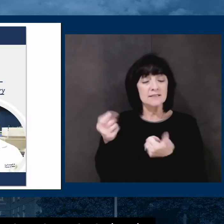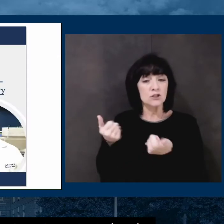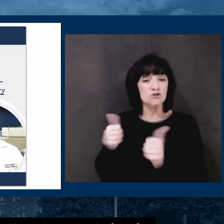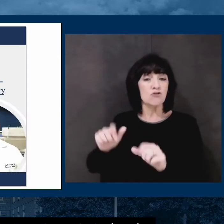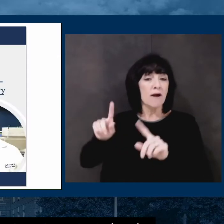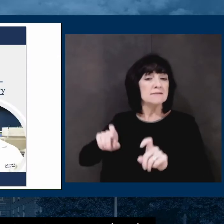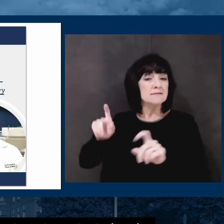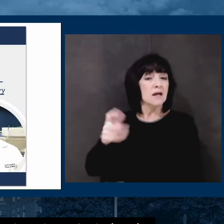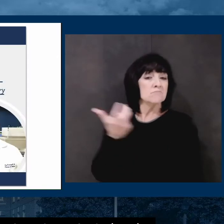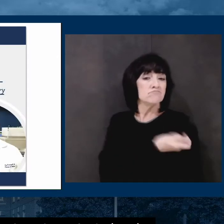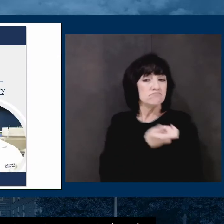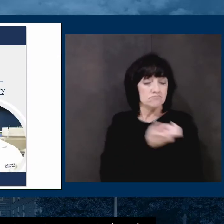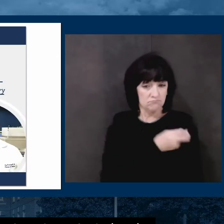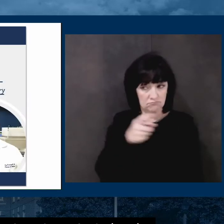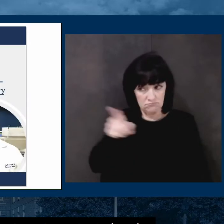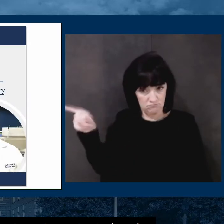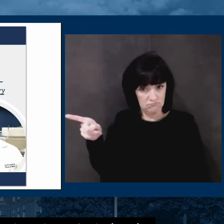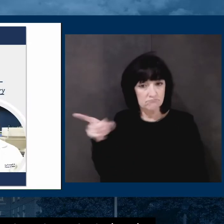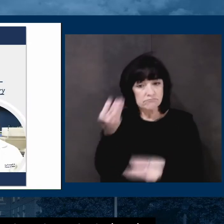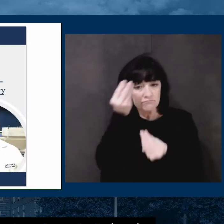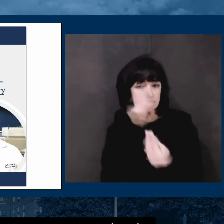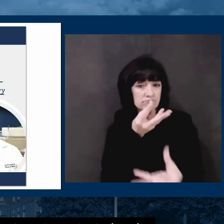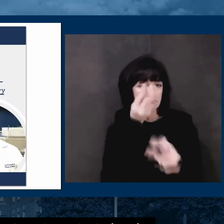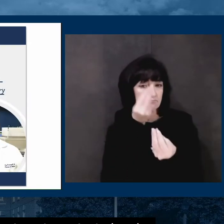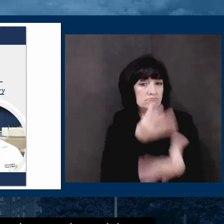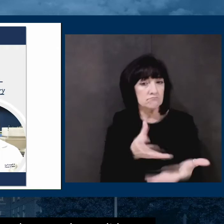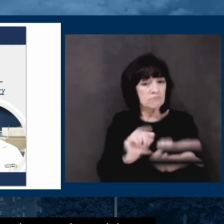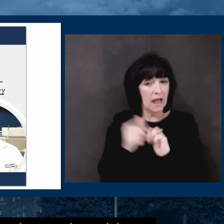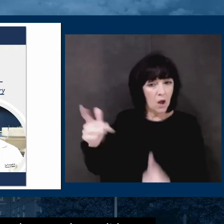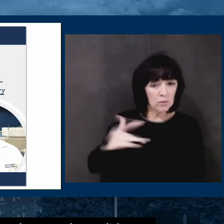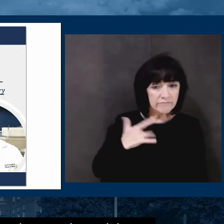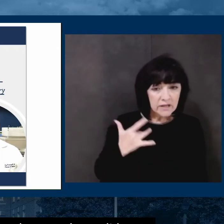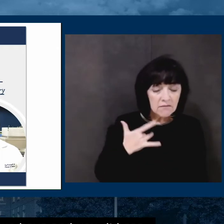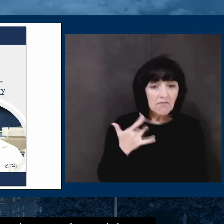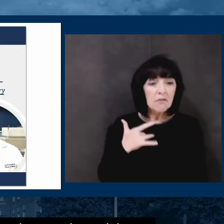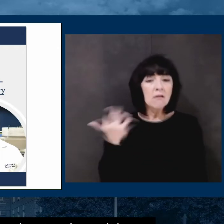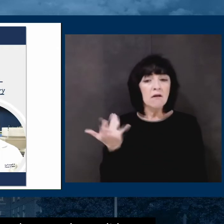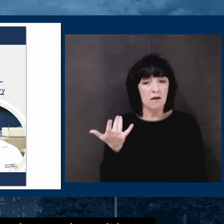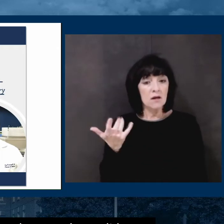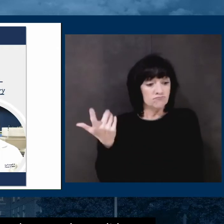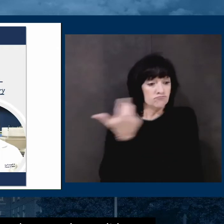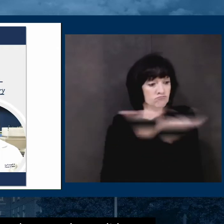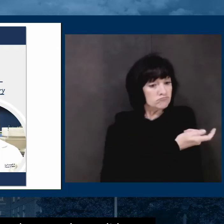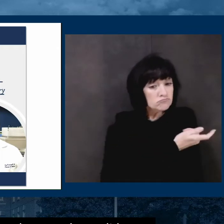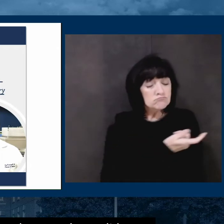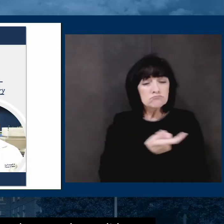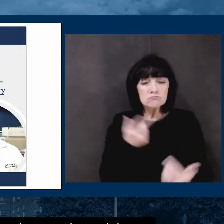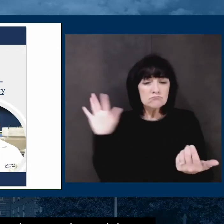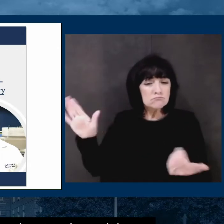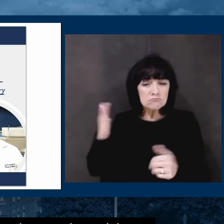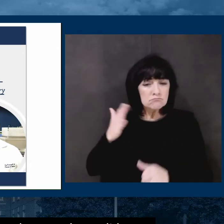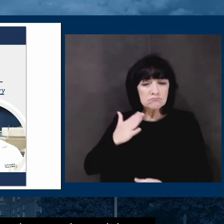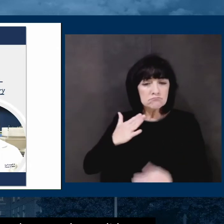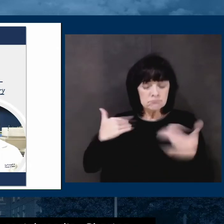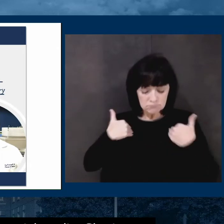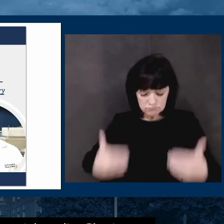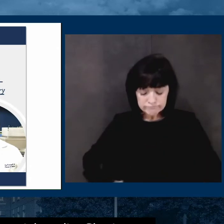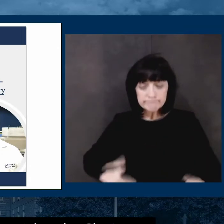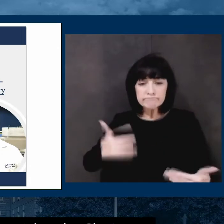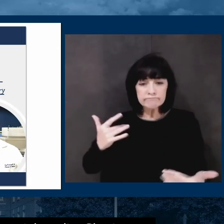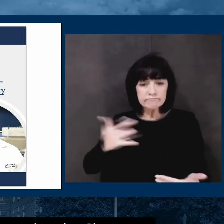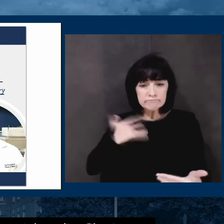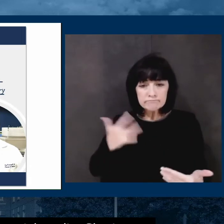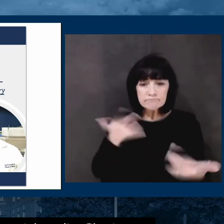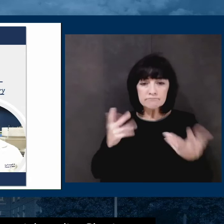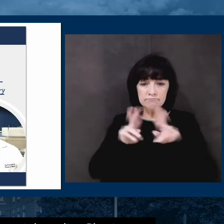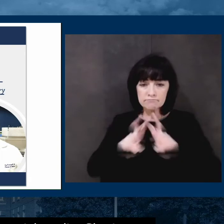see how it's going to work. We want to share this on our social media, just again, sharing opinions, reasons why we want to get vaccinated. And I'm